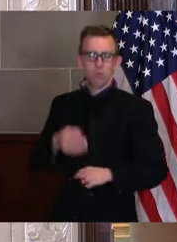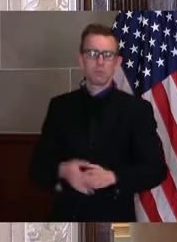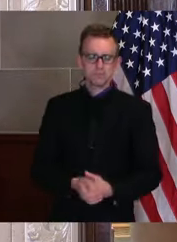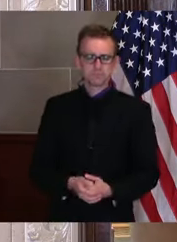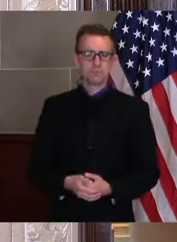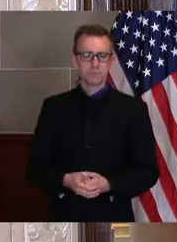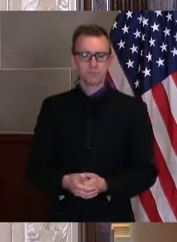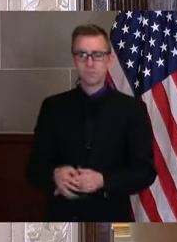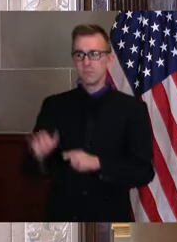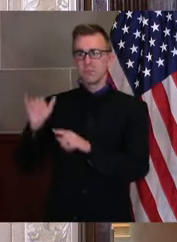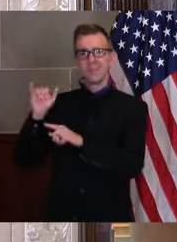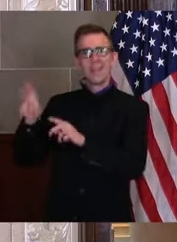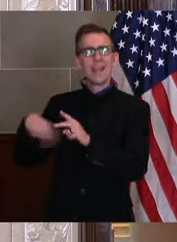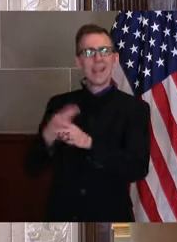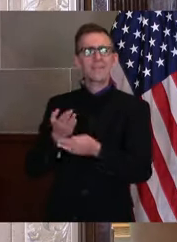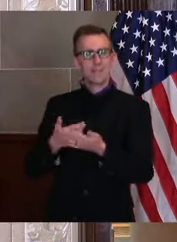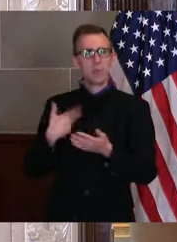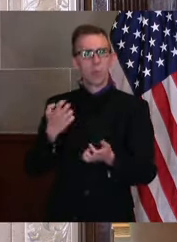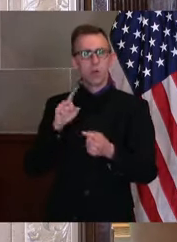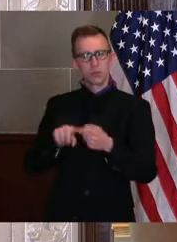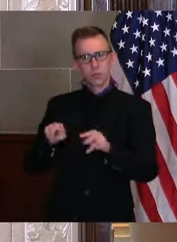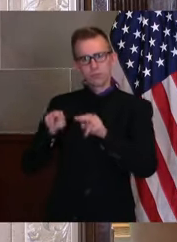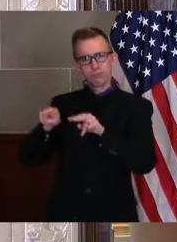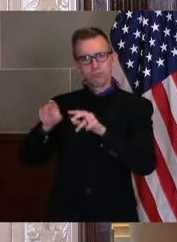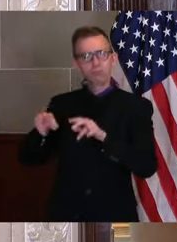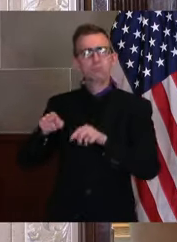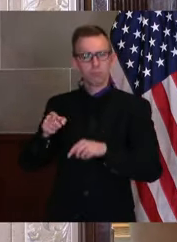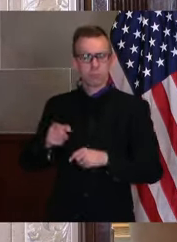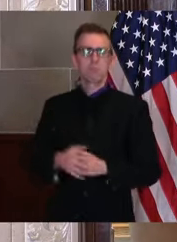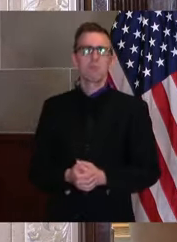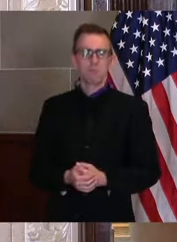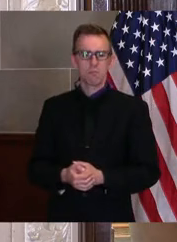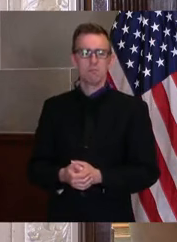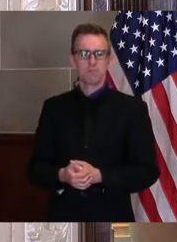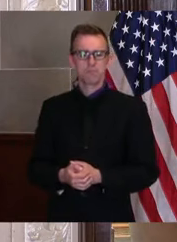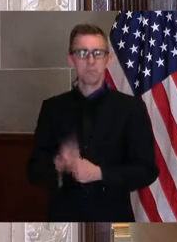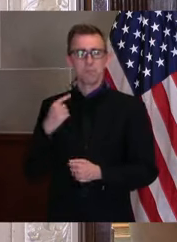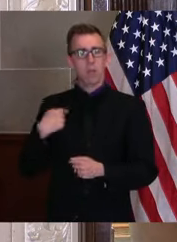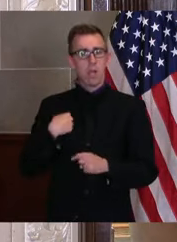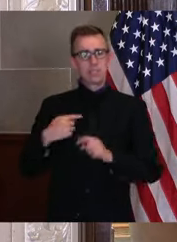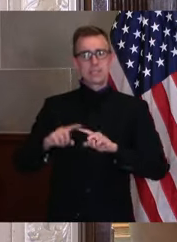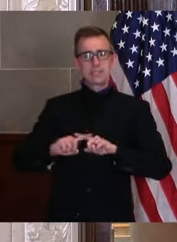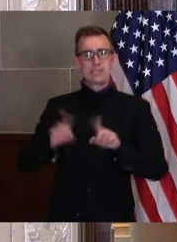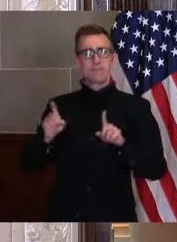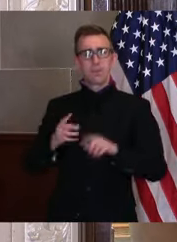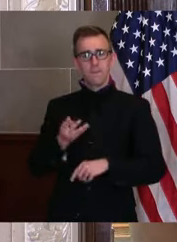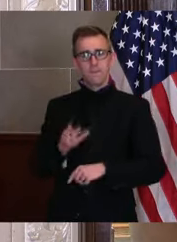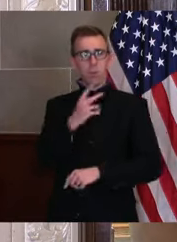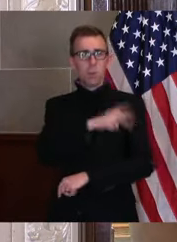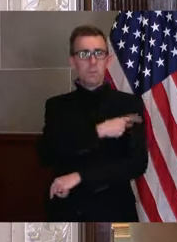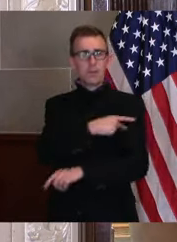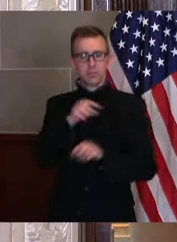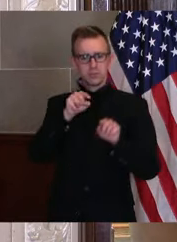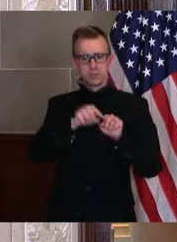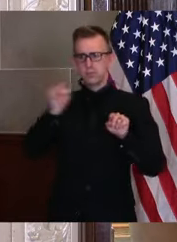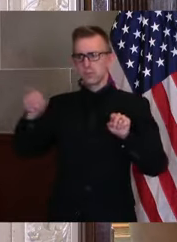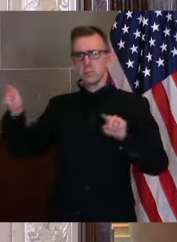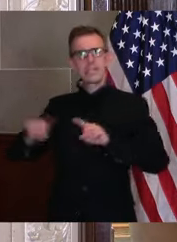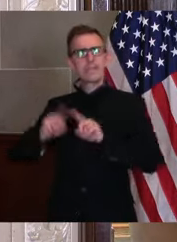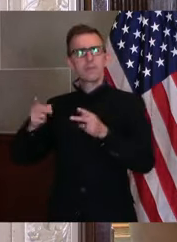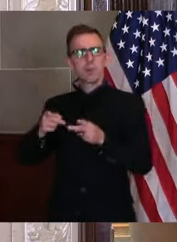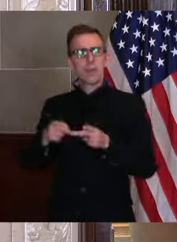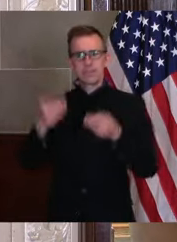kind of thing that we want to stay vigilant about. Is there's a difference to us between 4 patients who didn't know each other who got